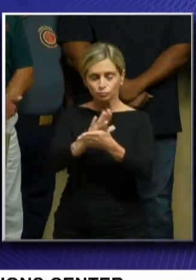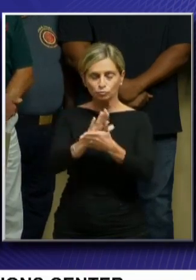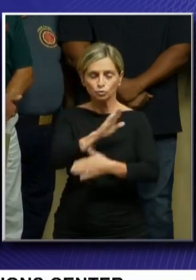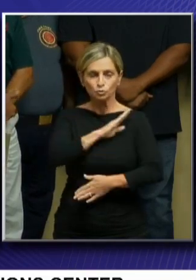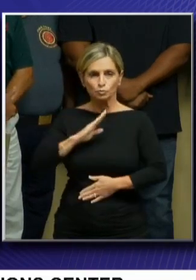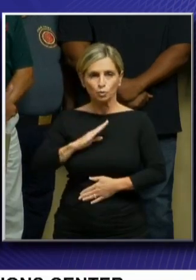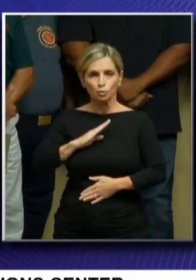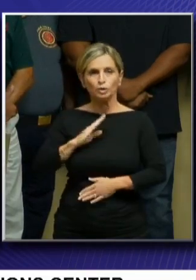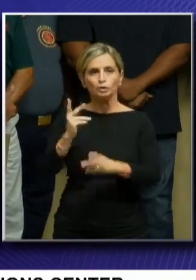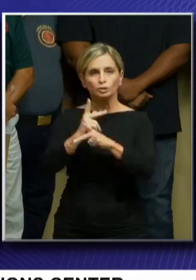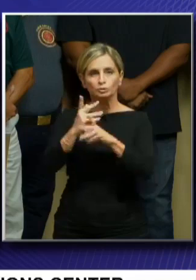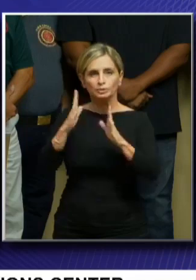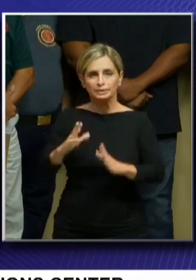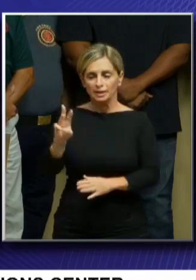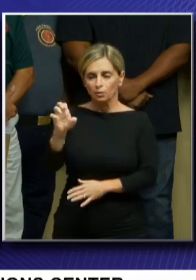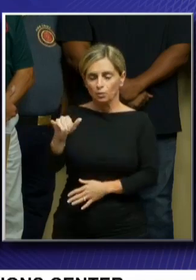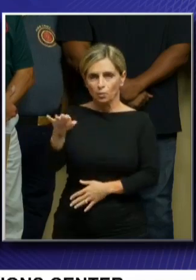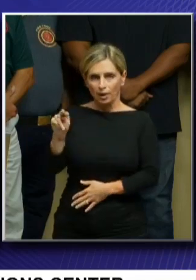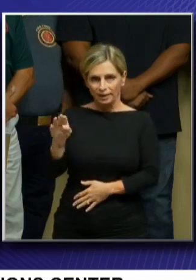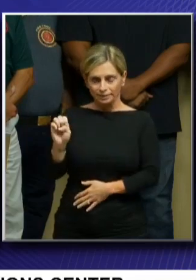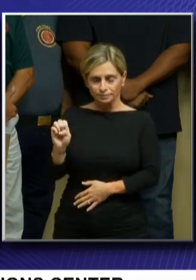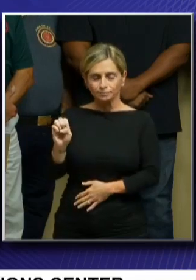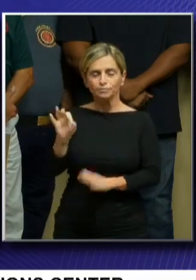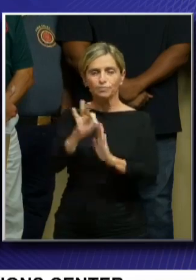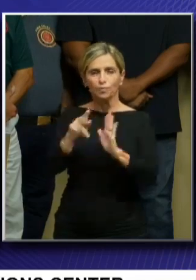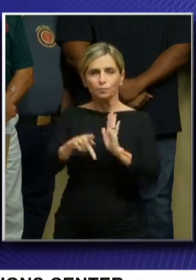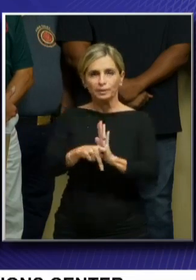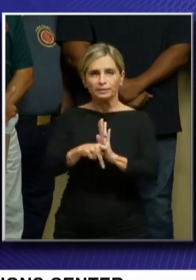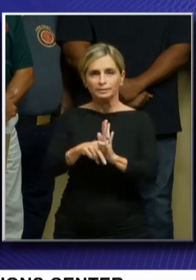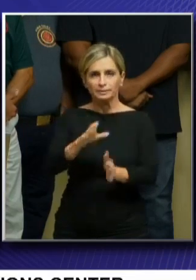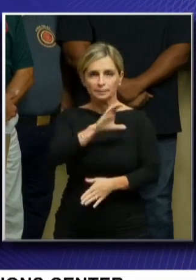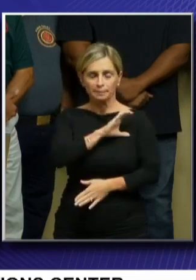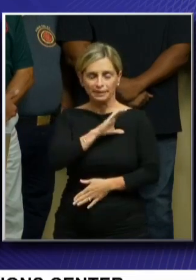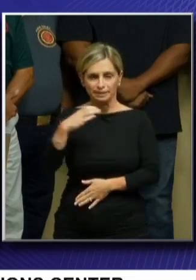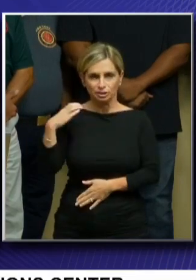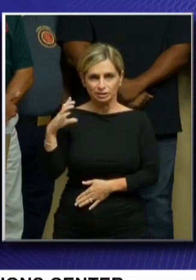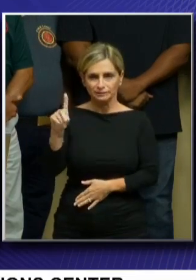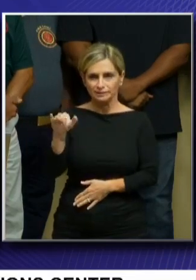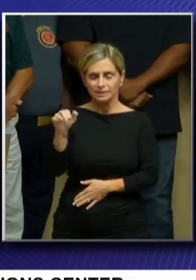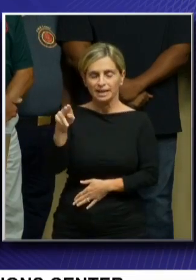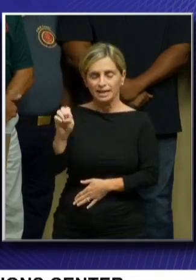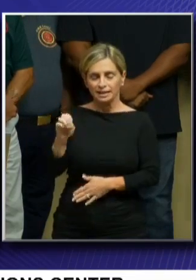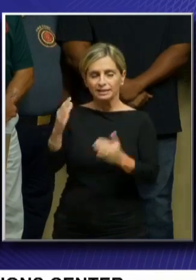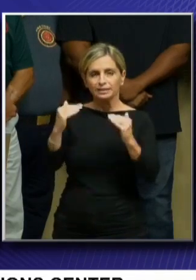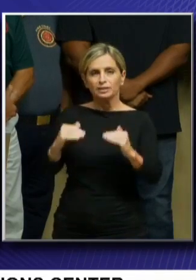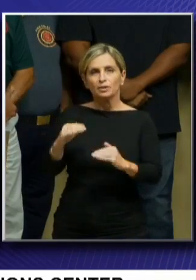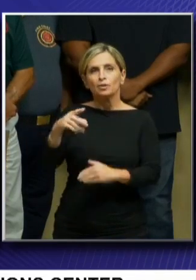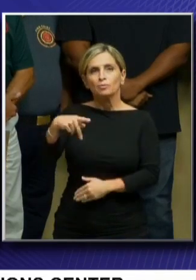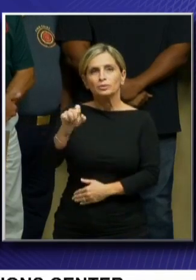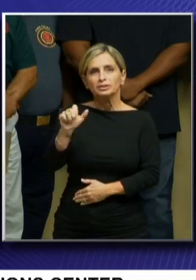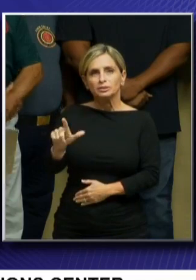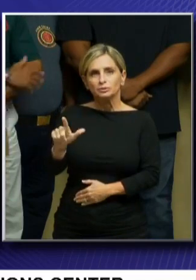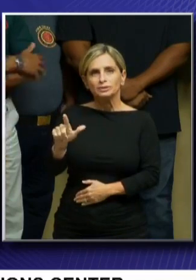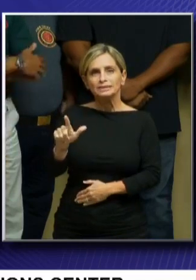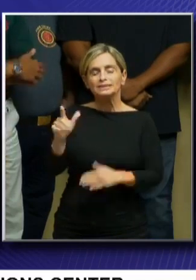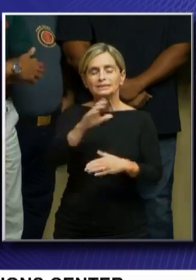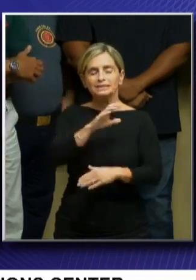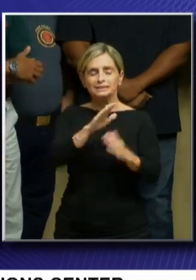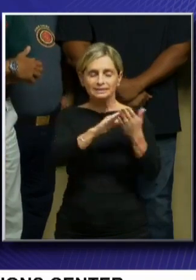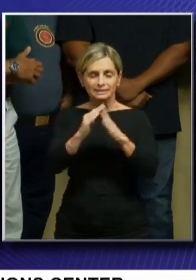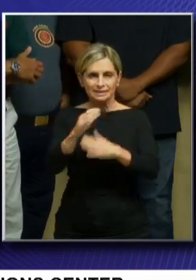Gent, Fort Pierce Police Chief Diane Hobley-Burney, Port St. Lucie City Council Member Dr. John